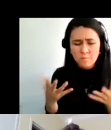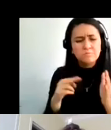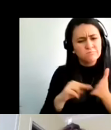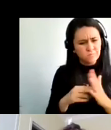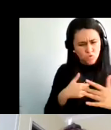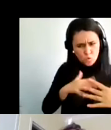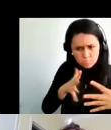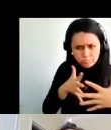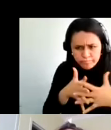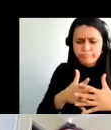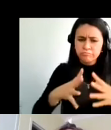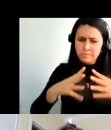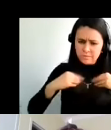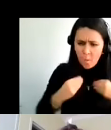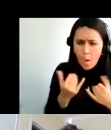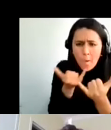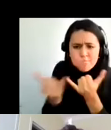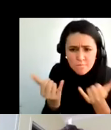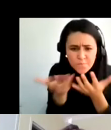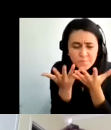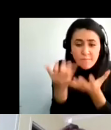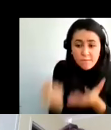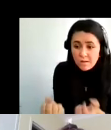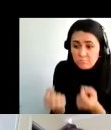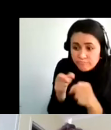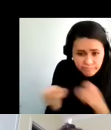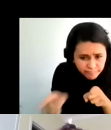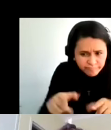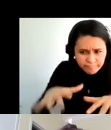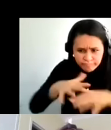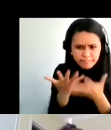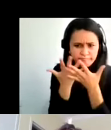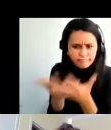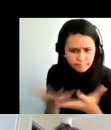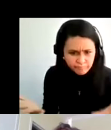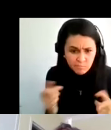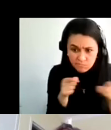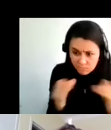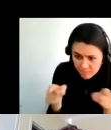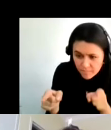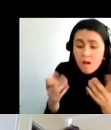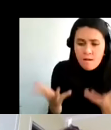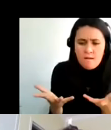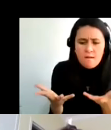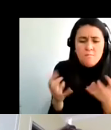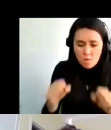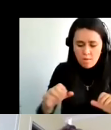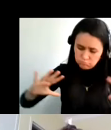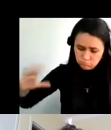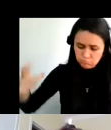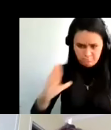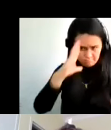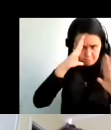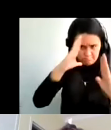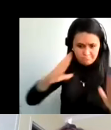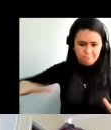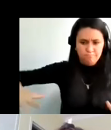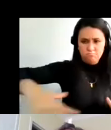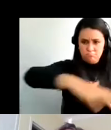and effective coverage. Effective coverage, which as stated before, is very important to really delve into the quality and that ensuring